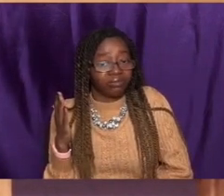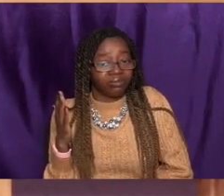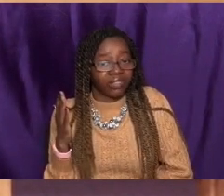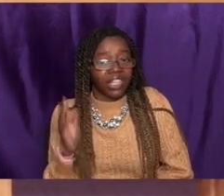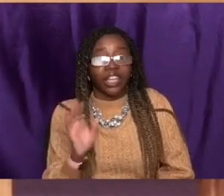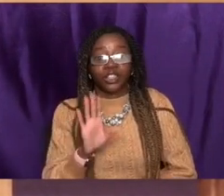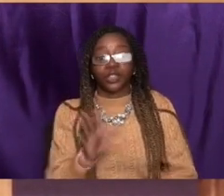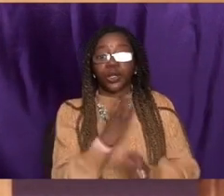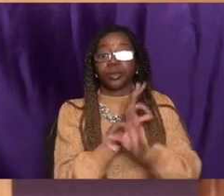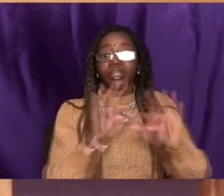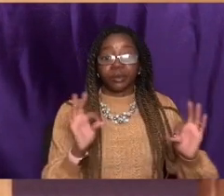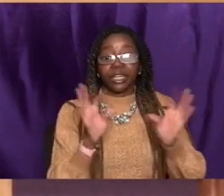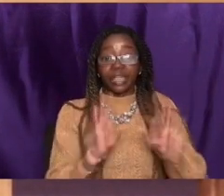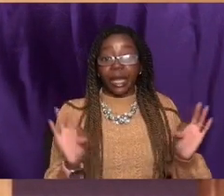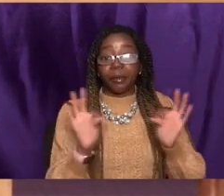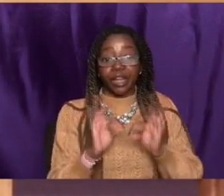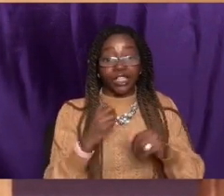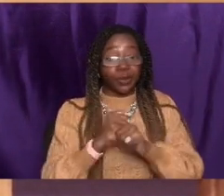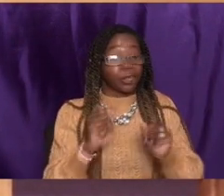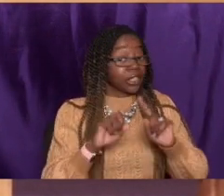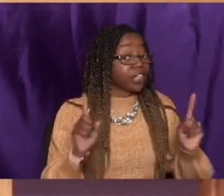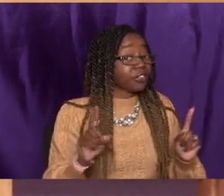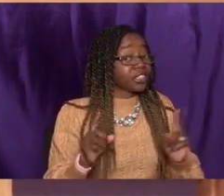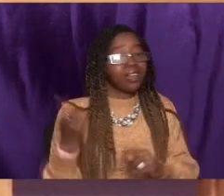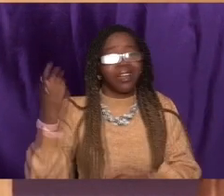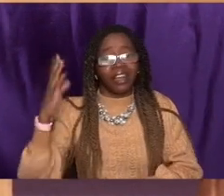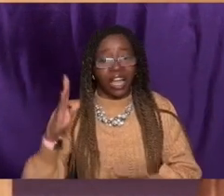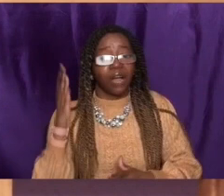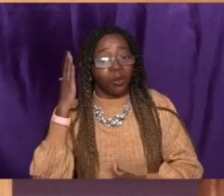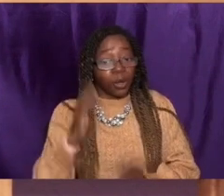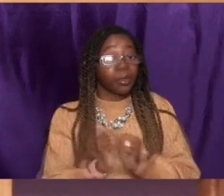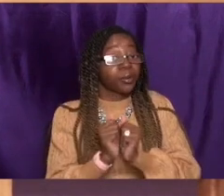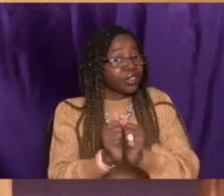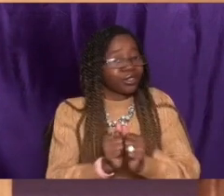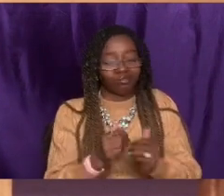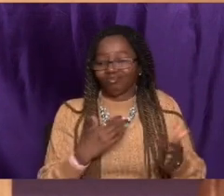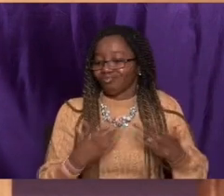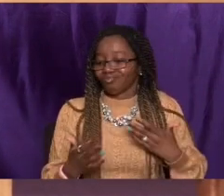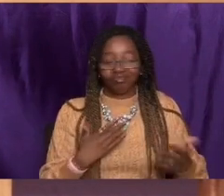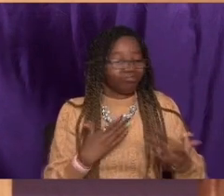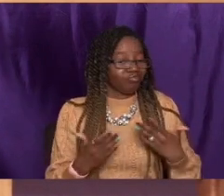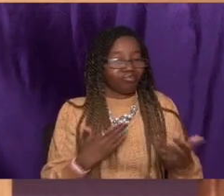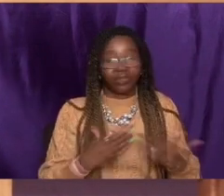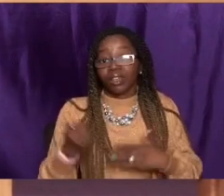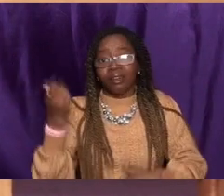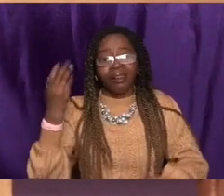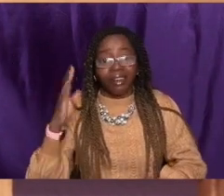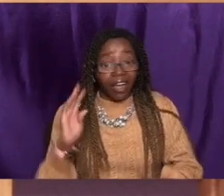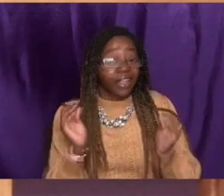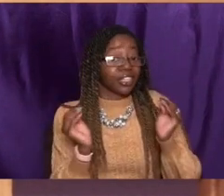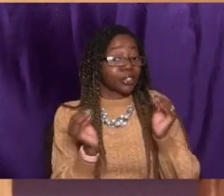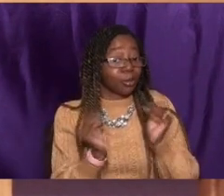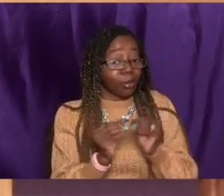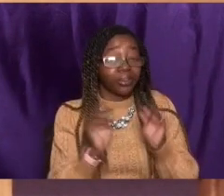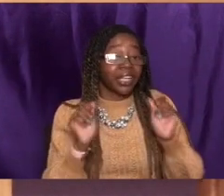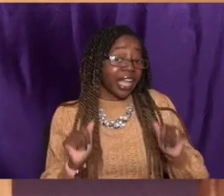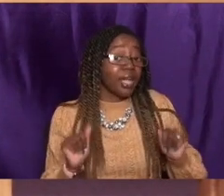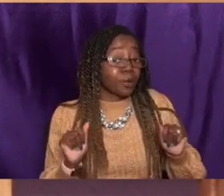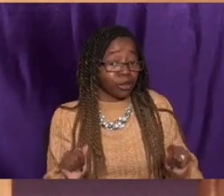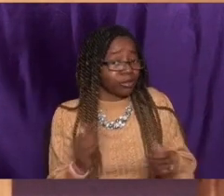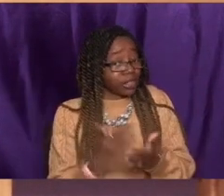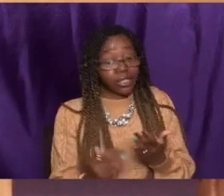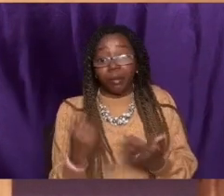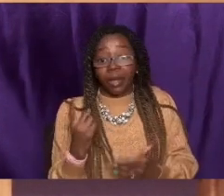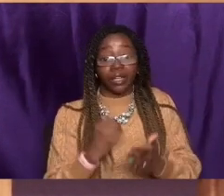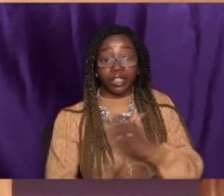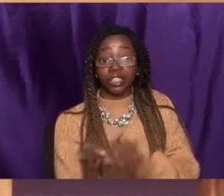your availability that matters. That's what makes the difference, because God will be with you. No doubt about it. God is more than able. So somebody